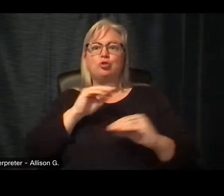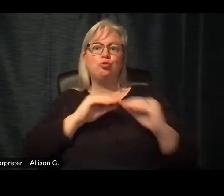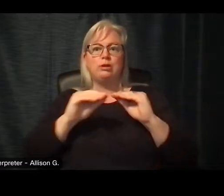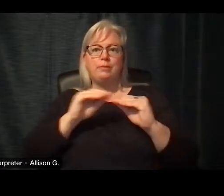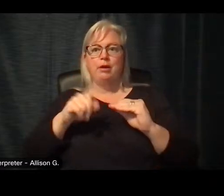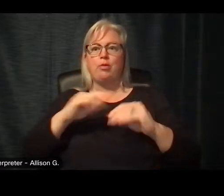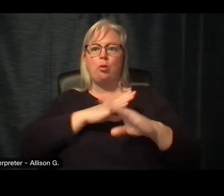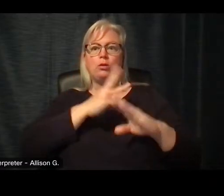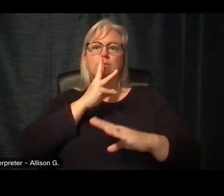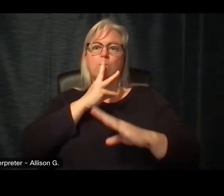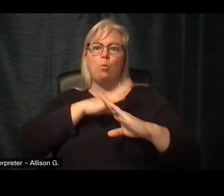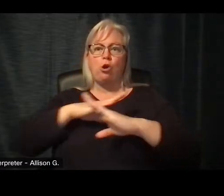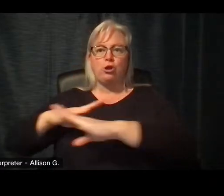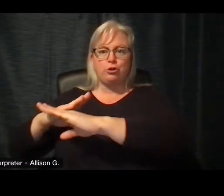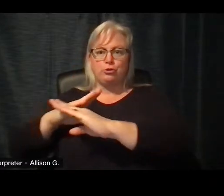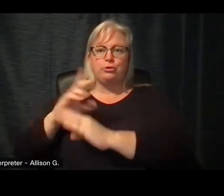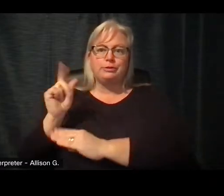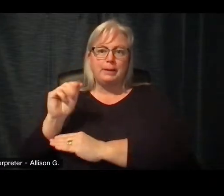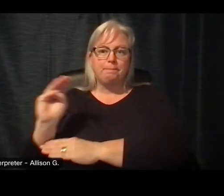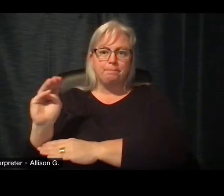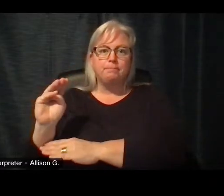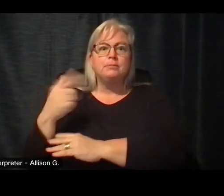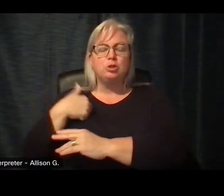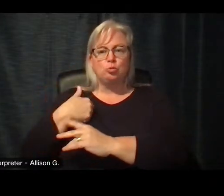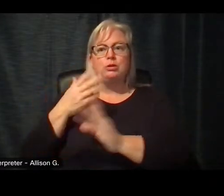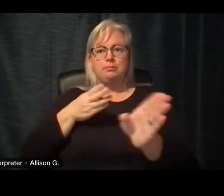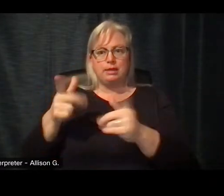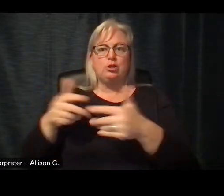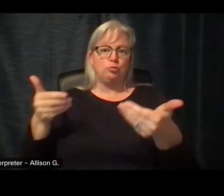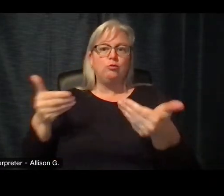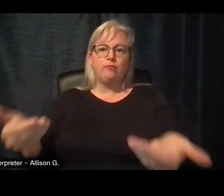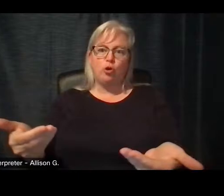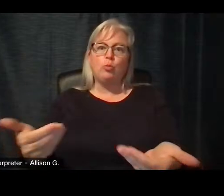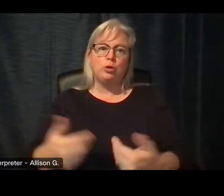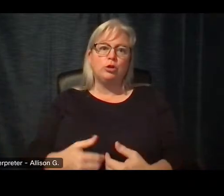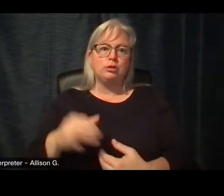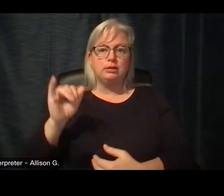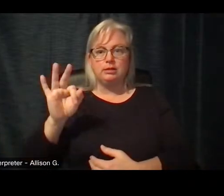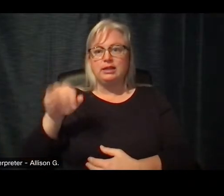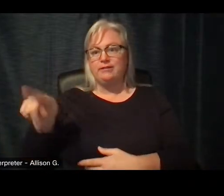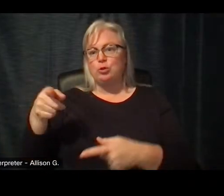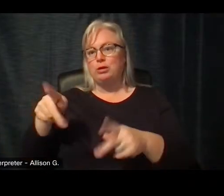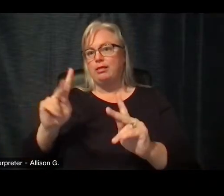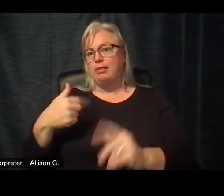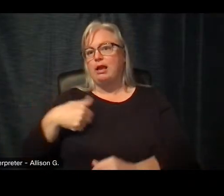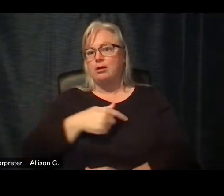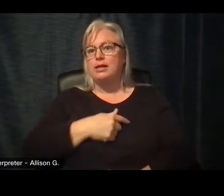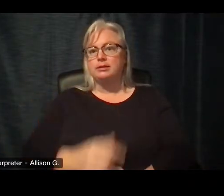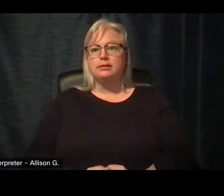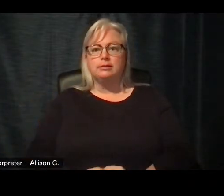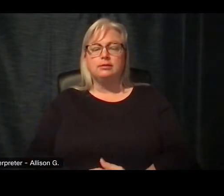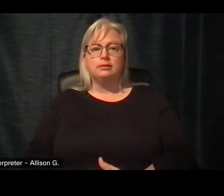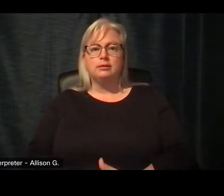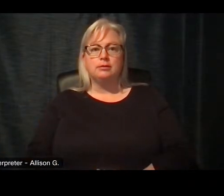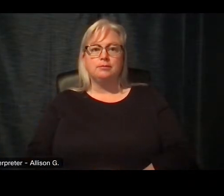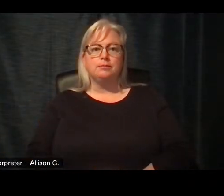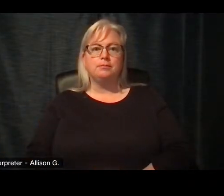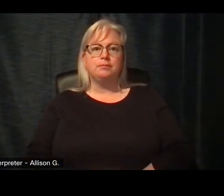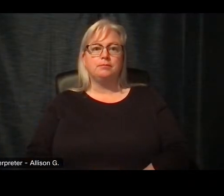dams. And so we're slotted to move forward if you all allow us to.